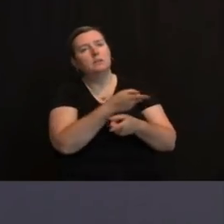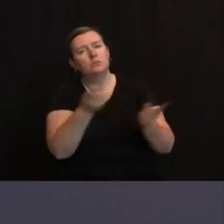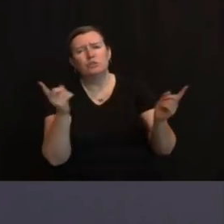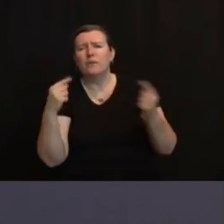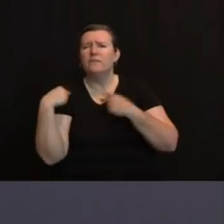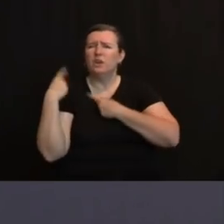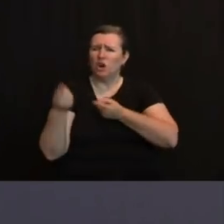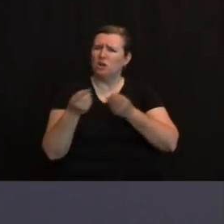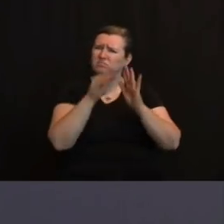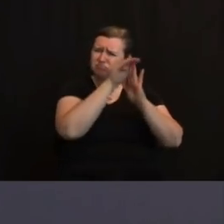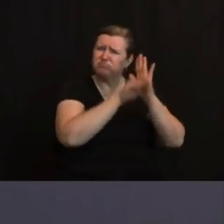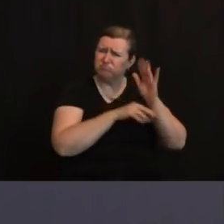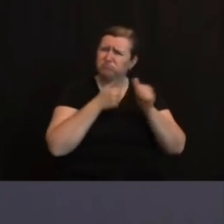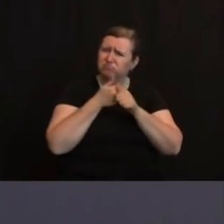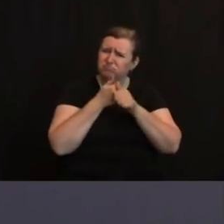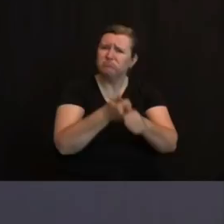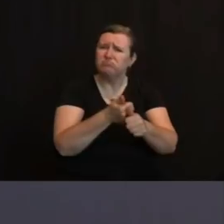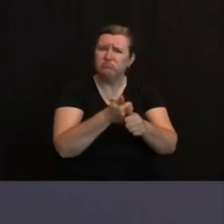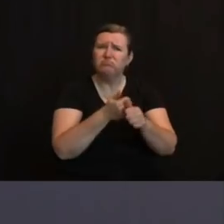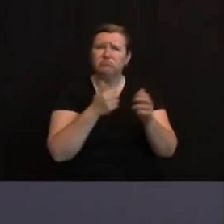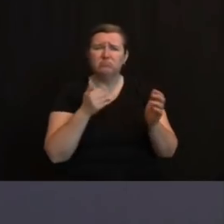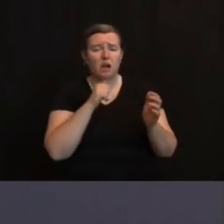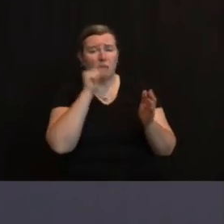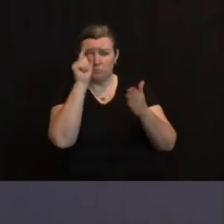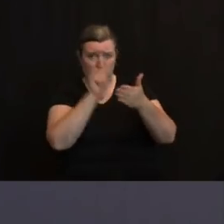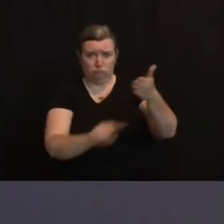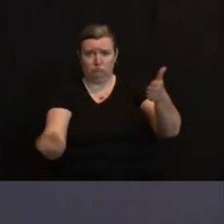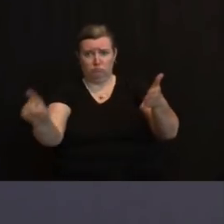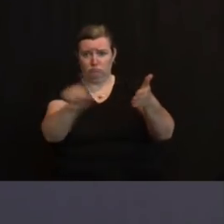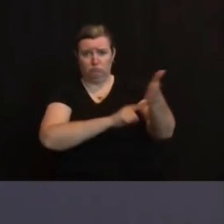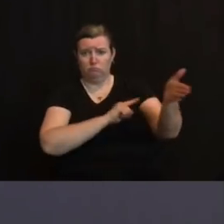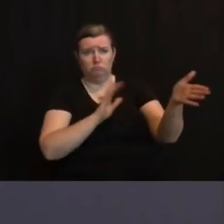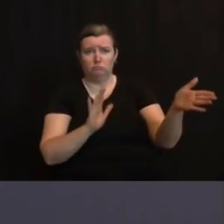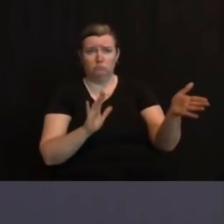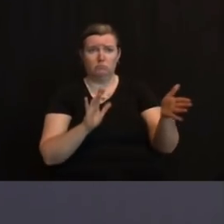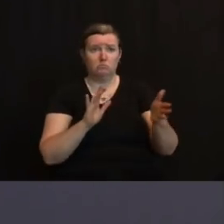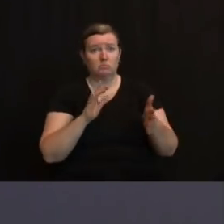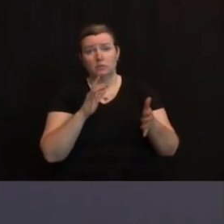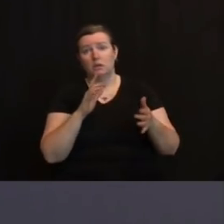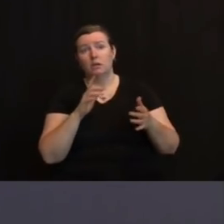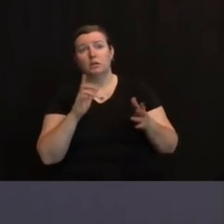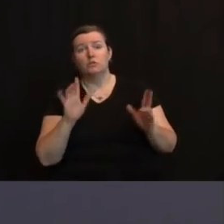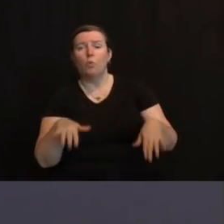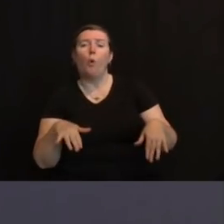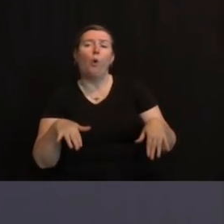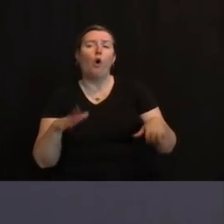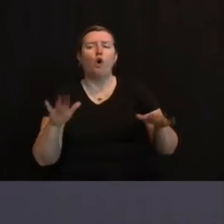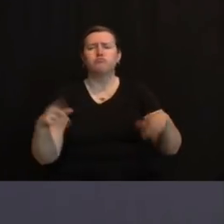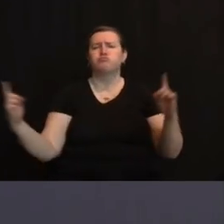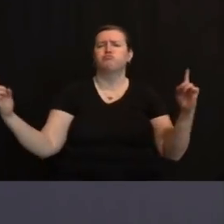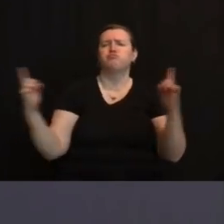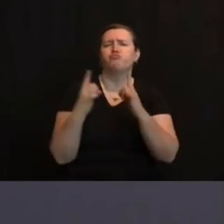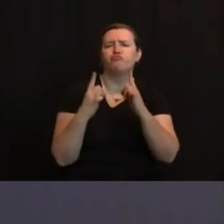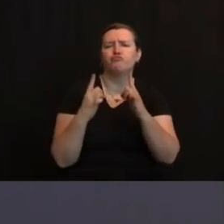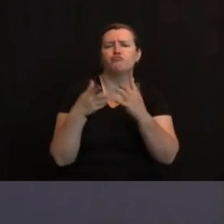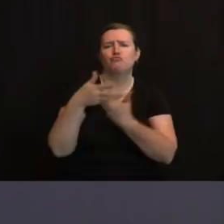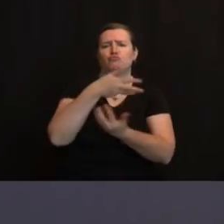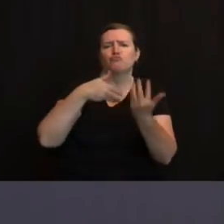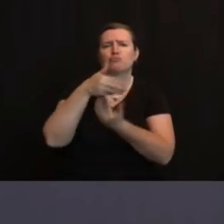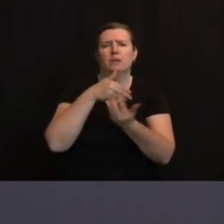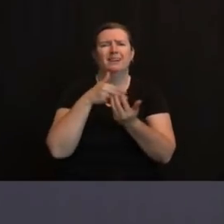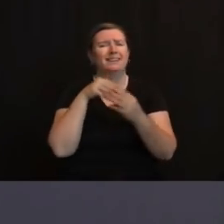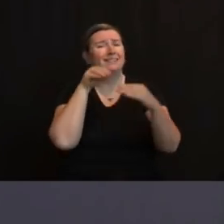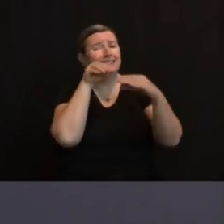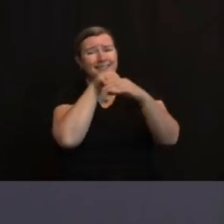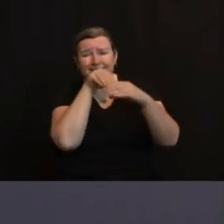don't get off of that now, we run the risk of this thing coming back at us, Judy. There's no other way to put it. If you're inside and you're